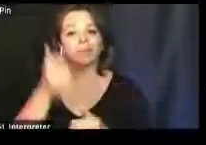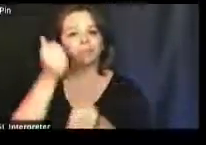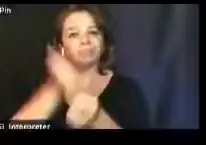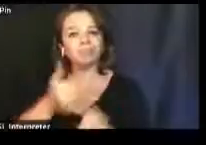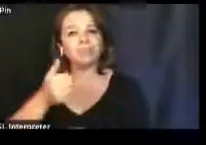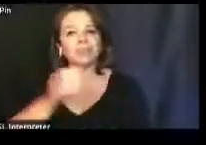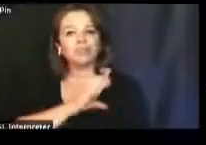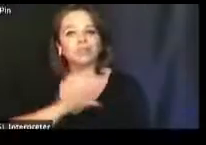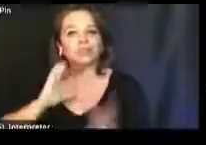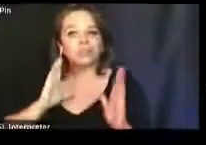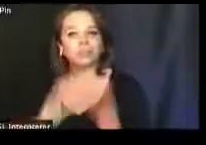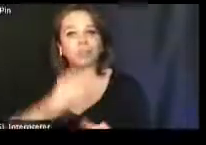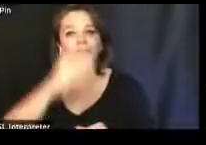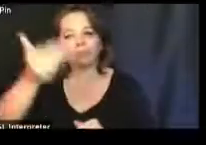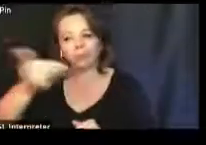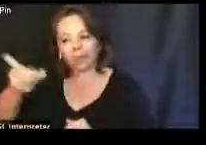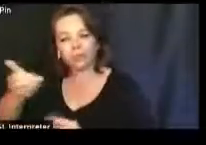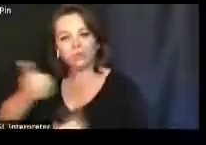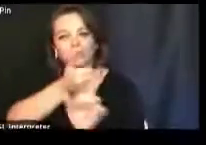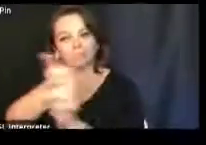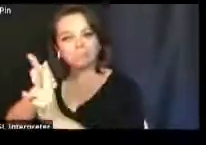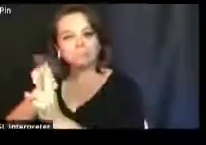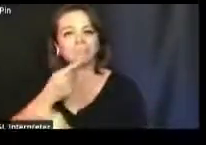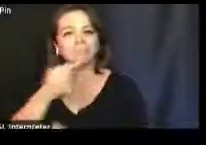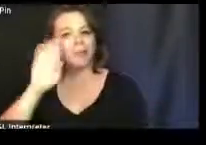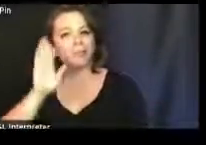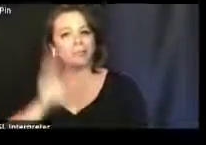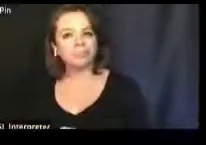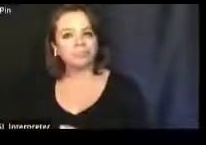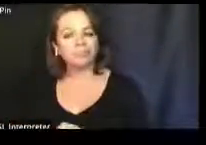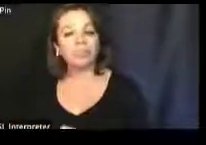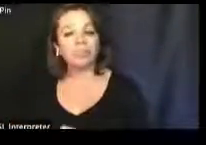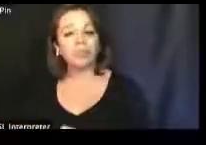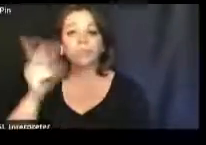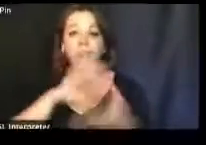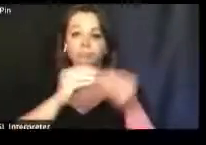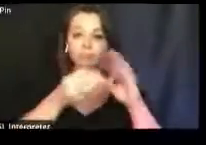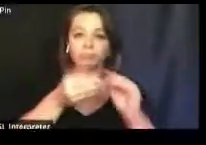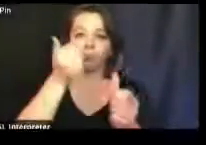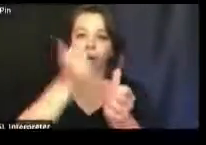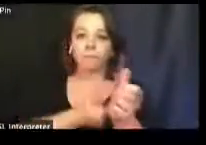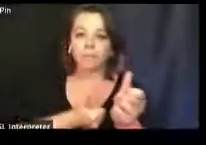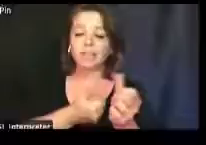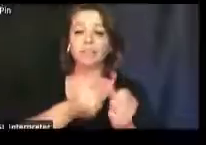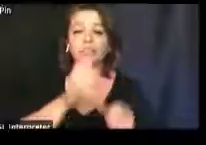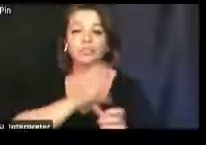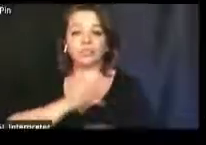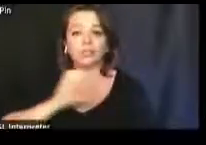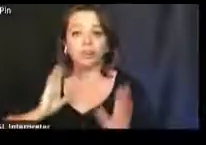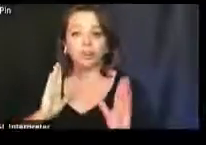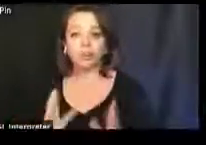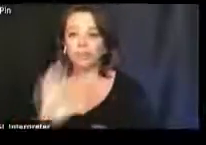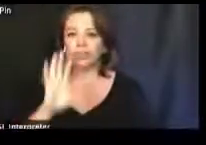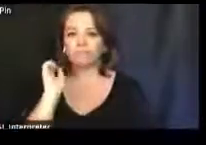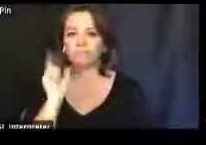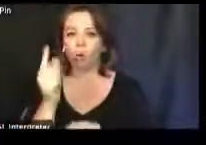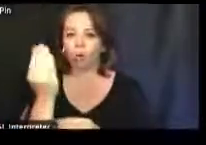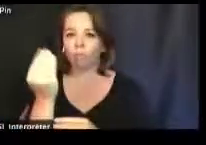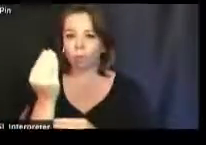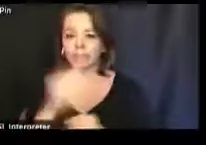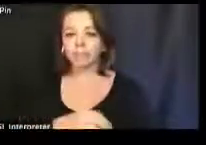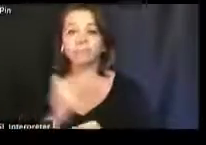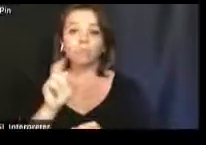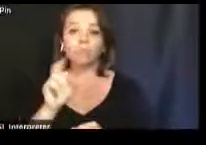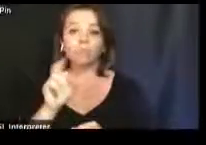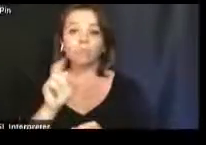themselves and to say hello. To see the biographies for all 14 commissioners or for additional information or